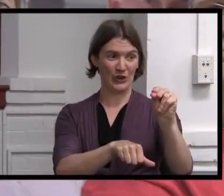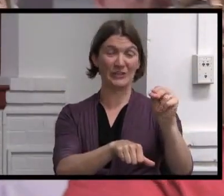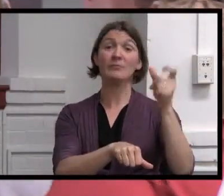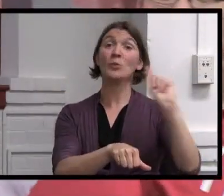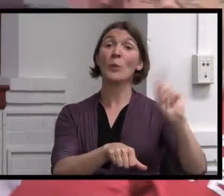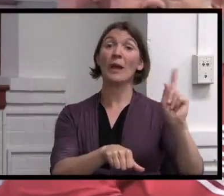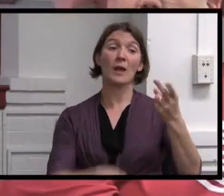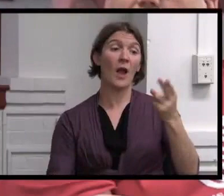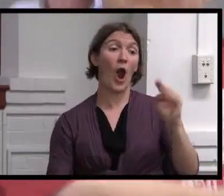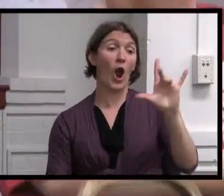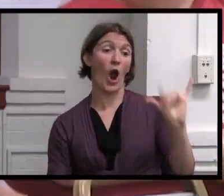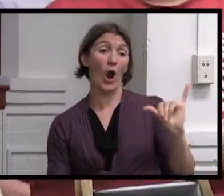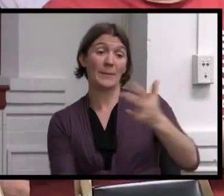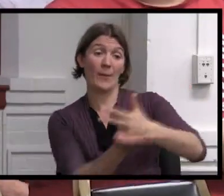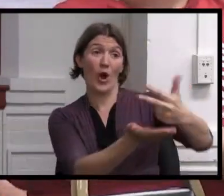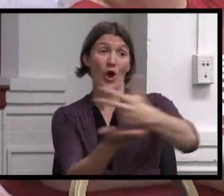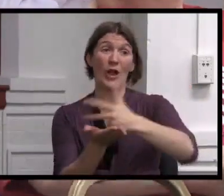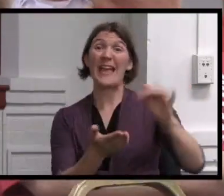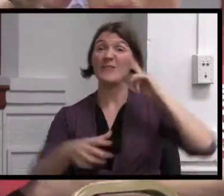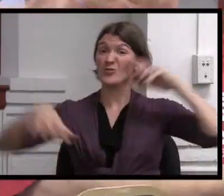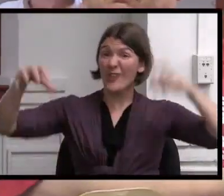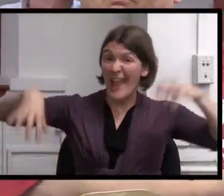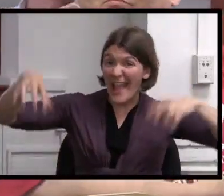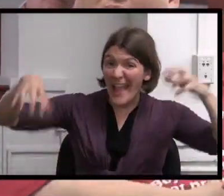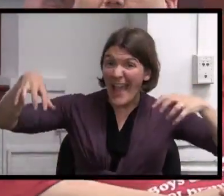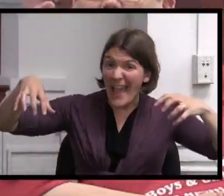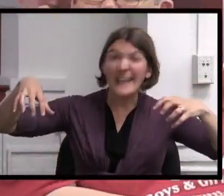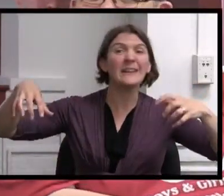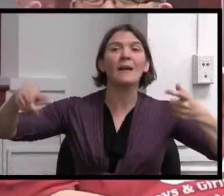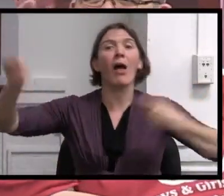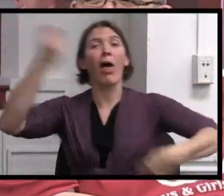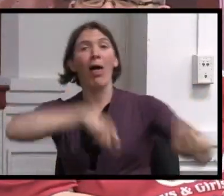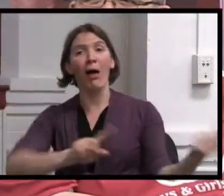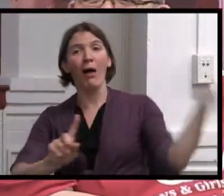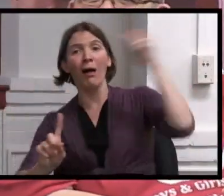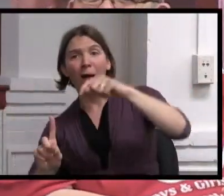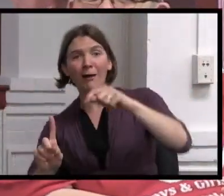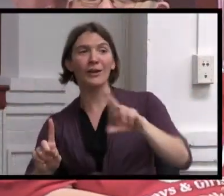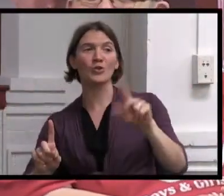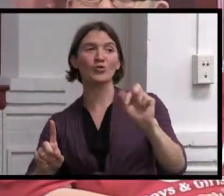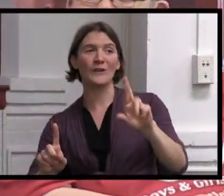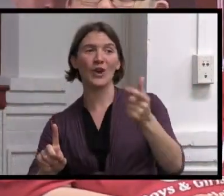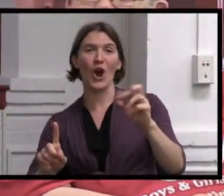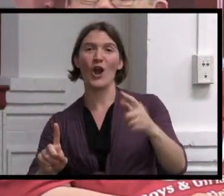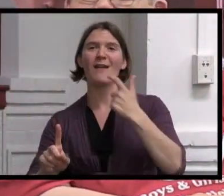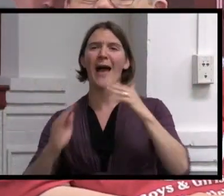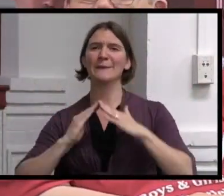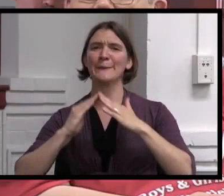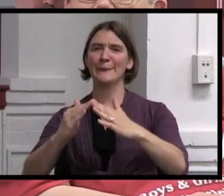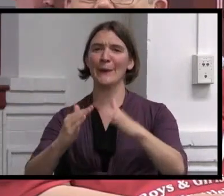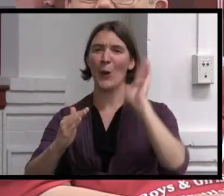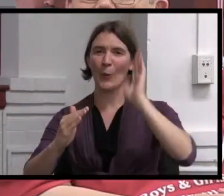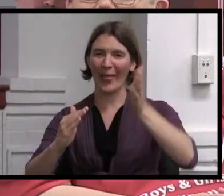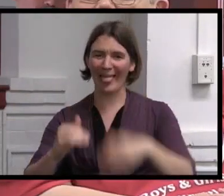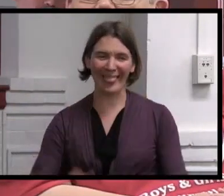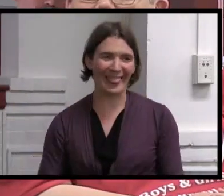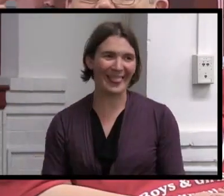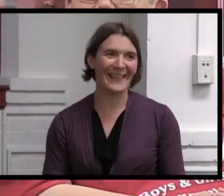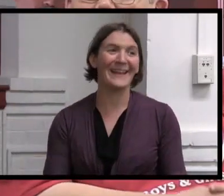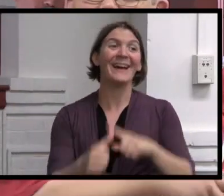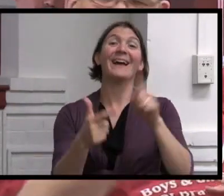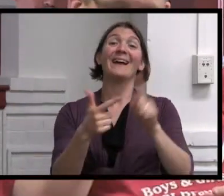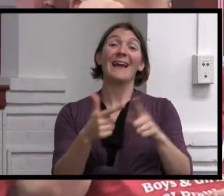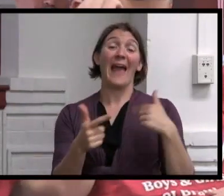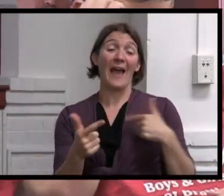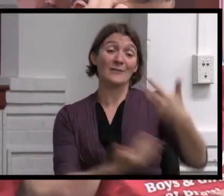it takes place in Harmony Place, unless it's raining like it always is. And then it will be in the River Garden. And we have a